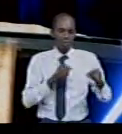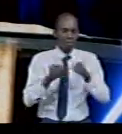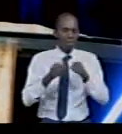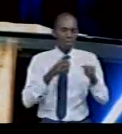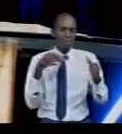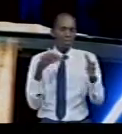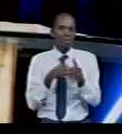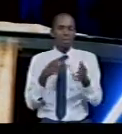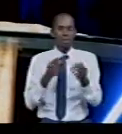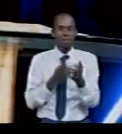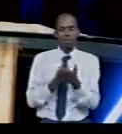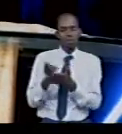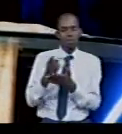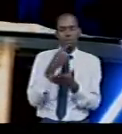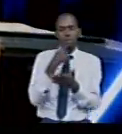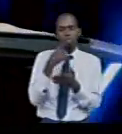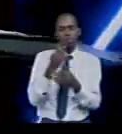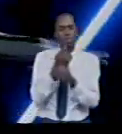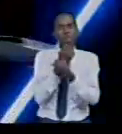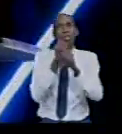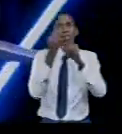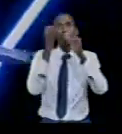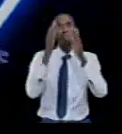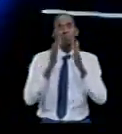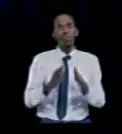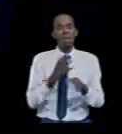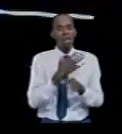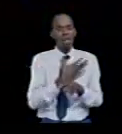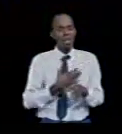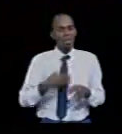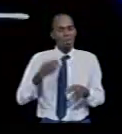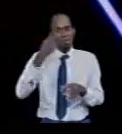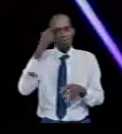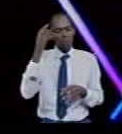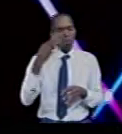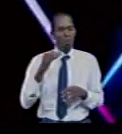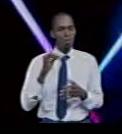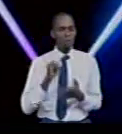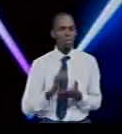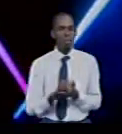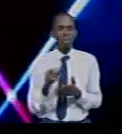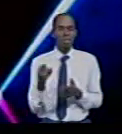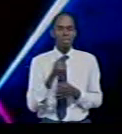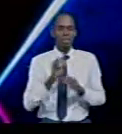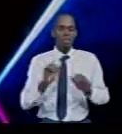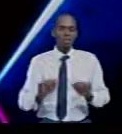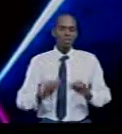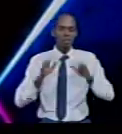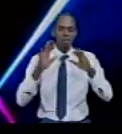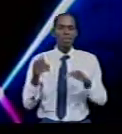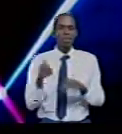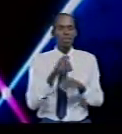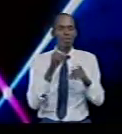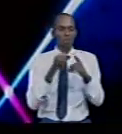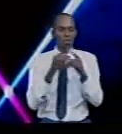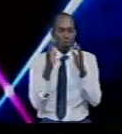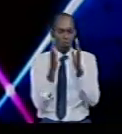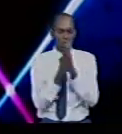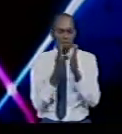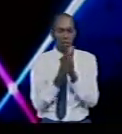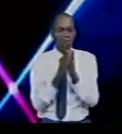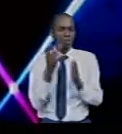Redeemer and the Savior, and because of that he gave himself to prayer, and we're told